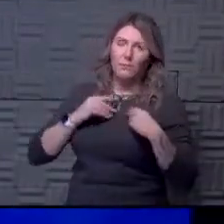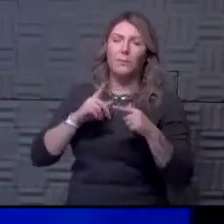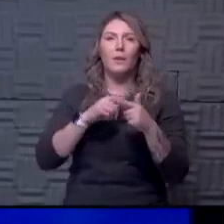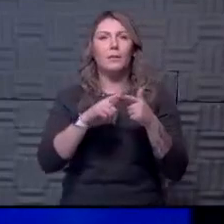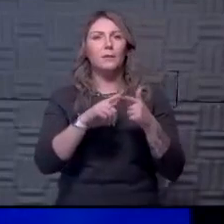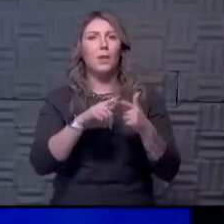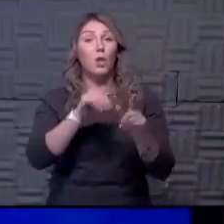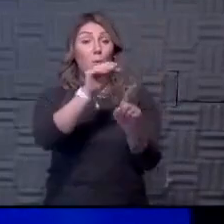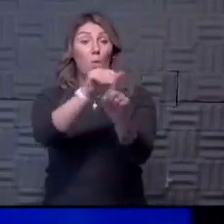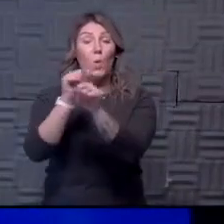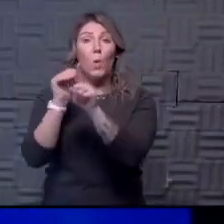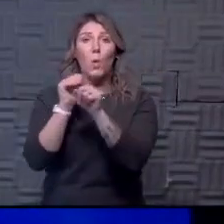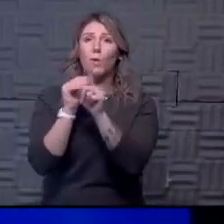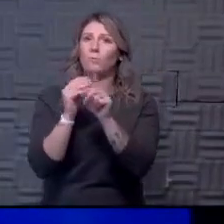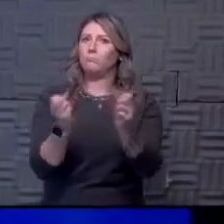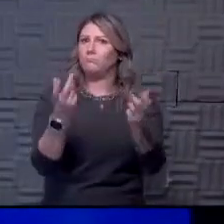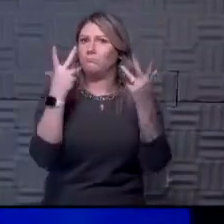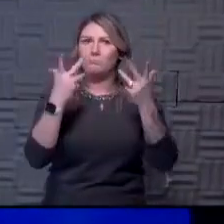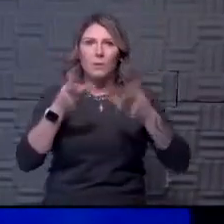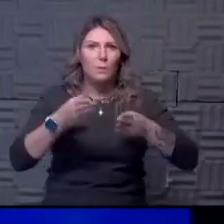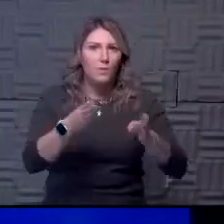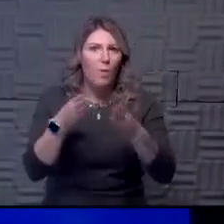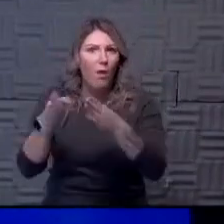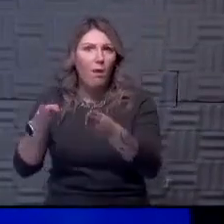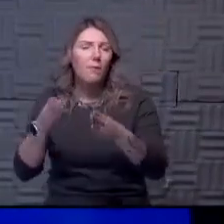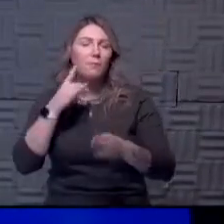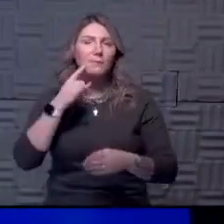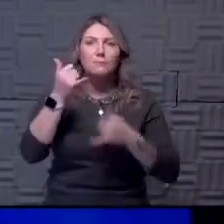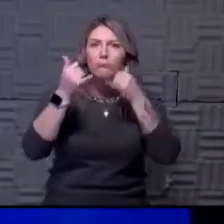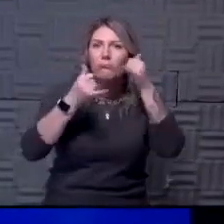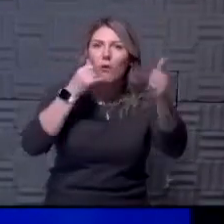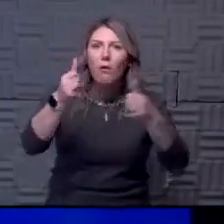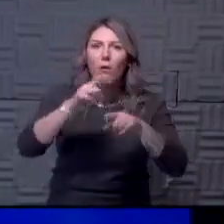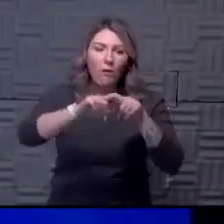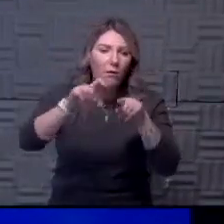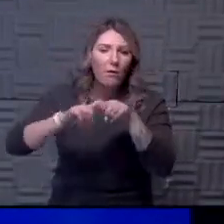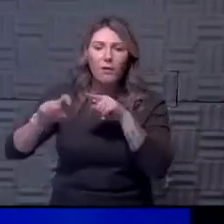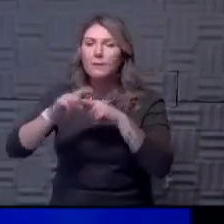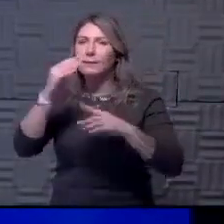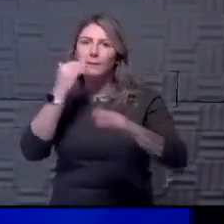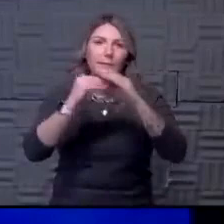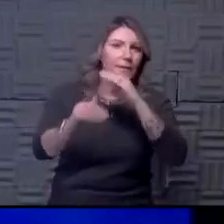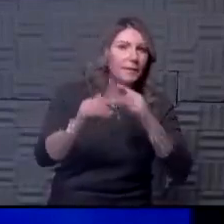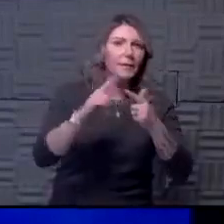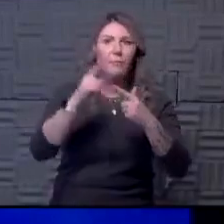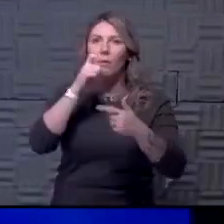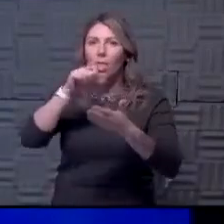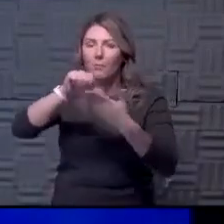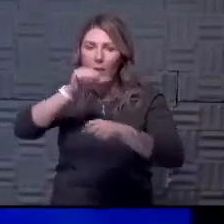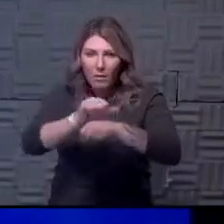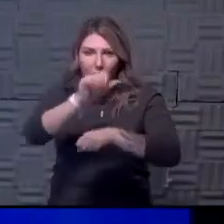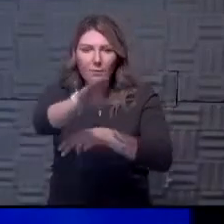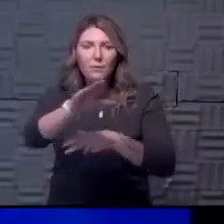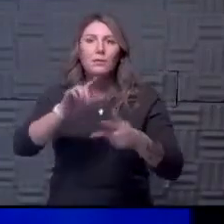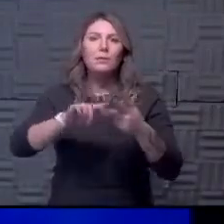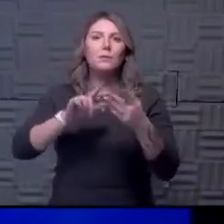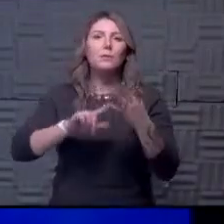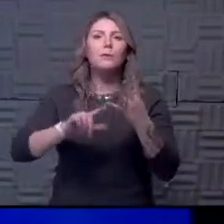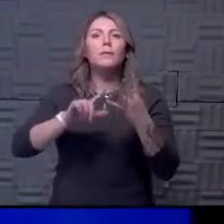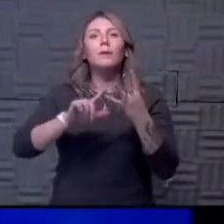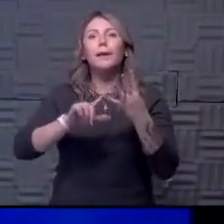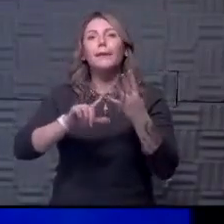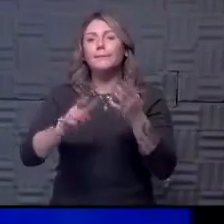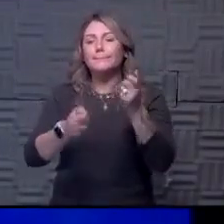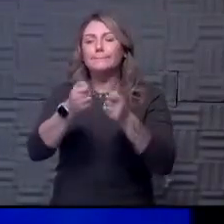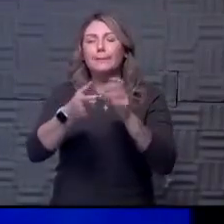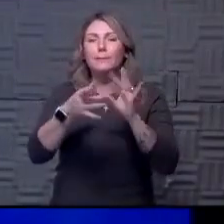patients, we notify multiple modalities. We do phone calls, email, snail mail, text messaging, and MyChart. And